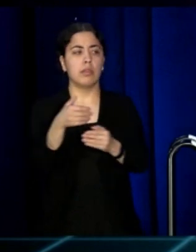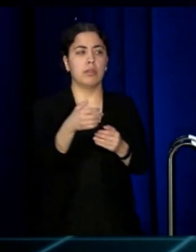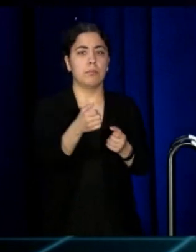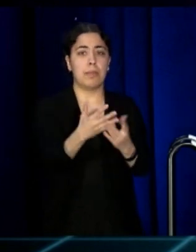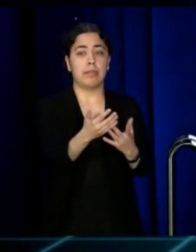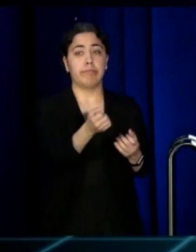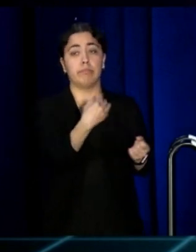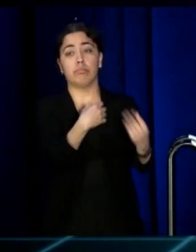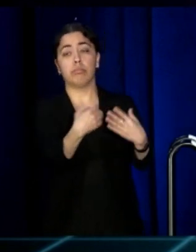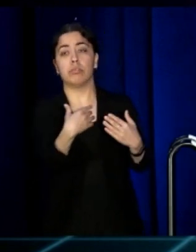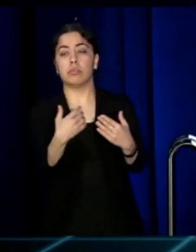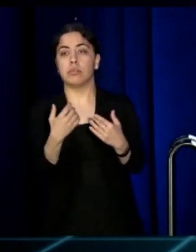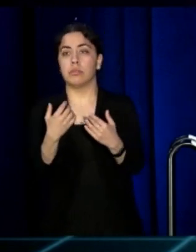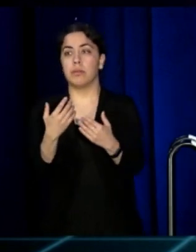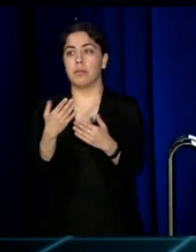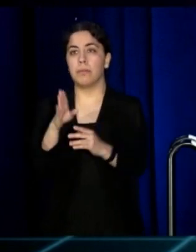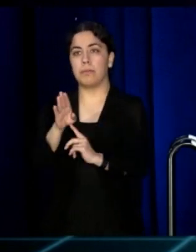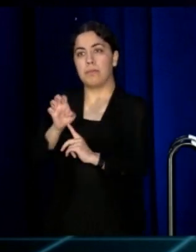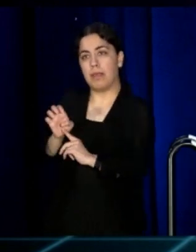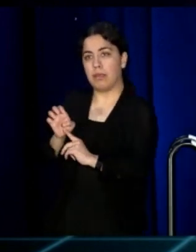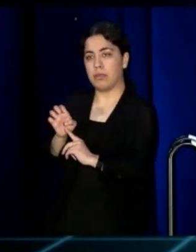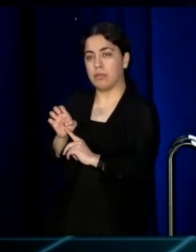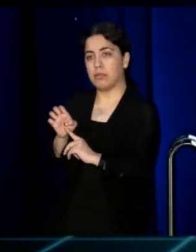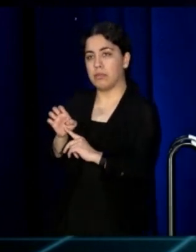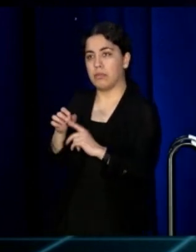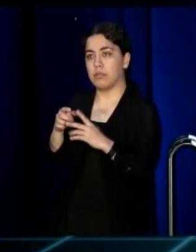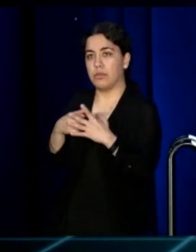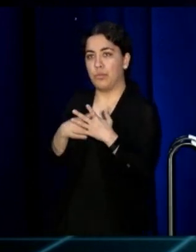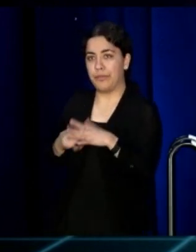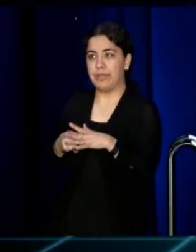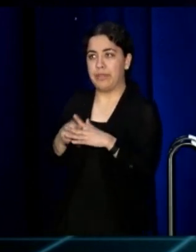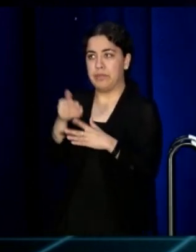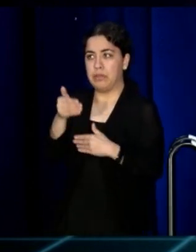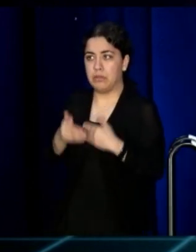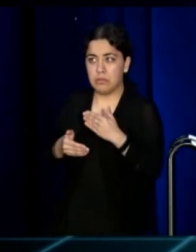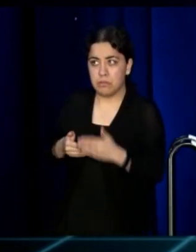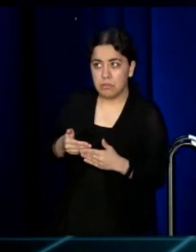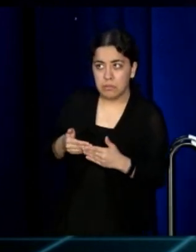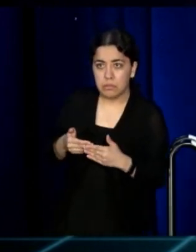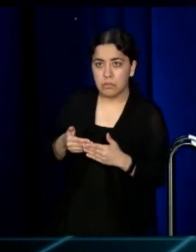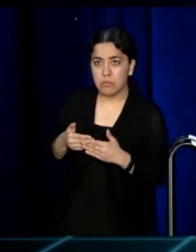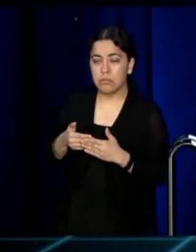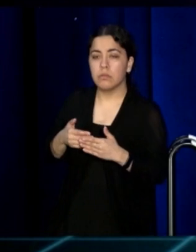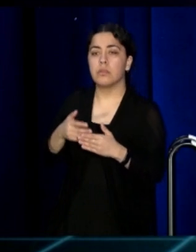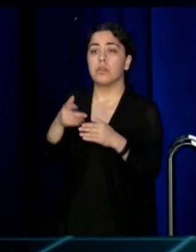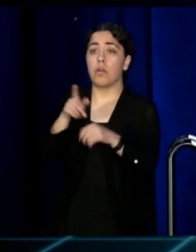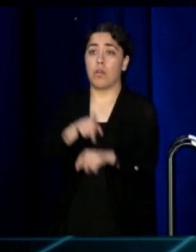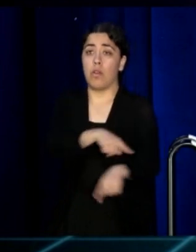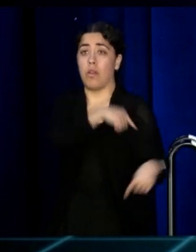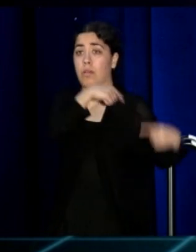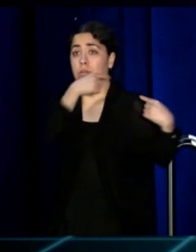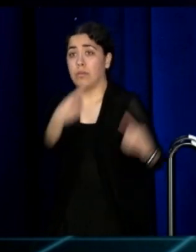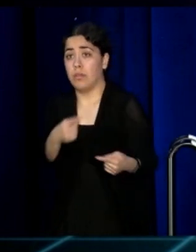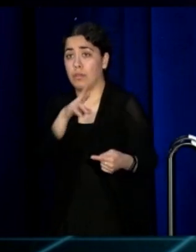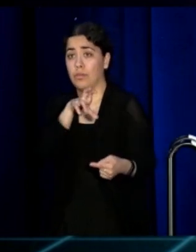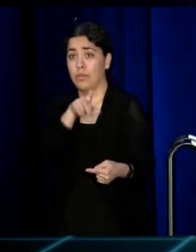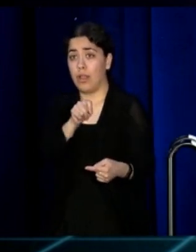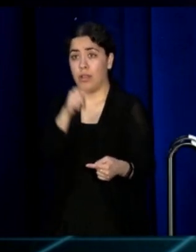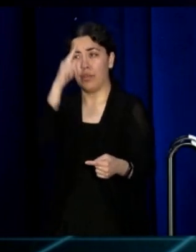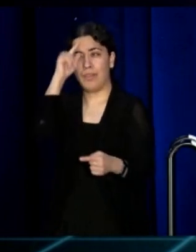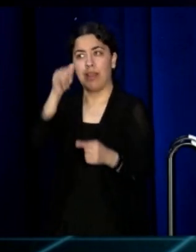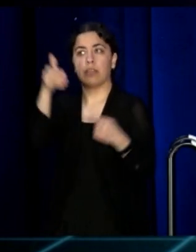new back-end primitives, right? And for a long time in React, we thought of it as a